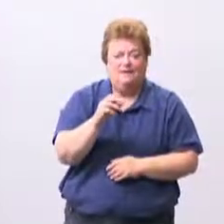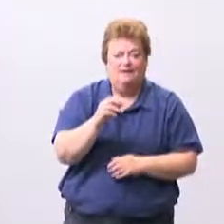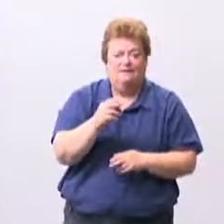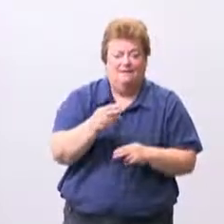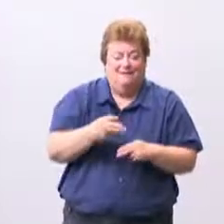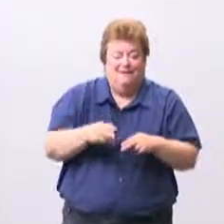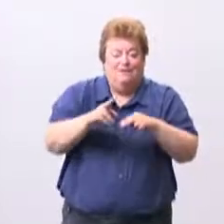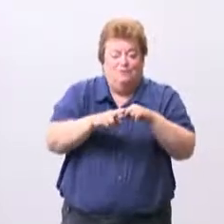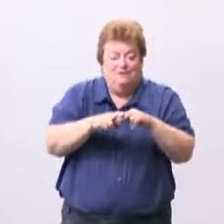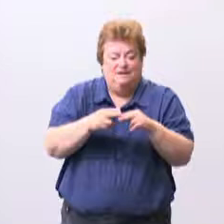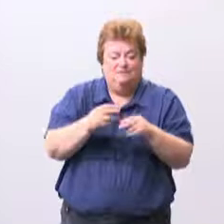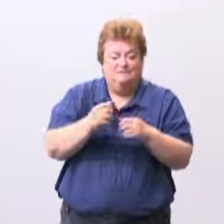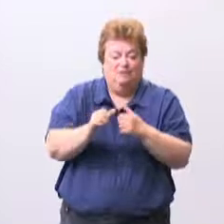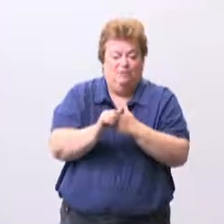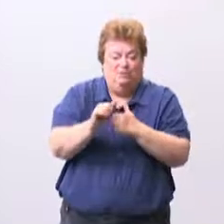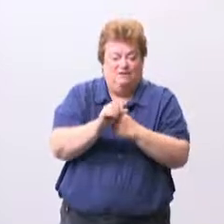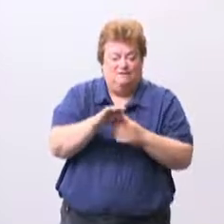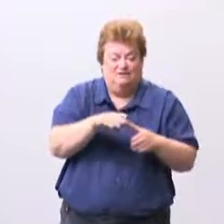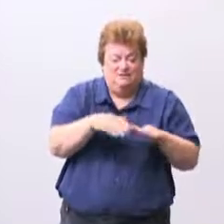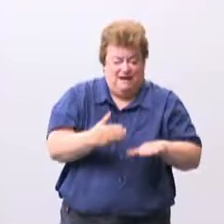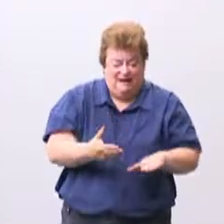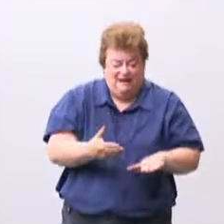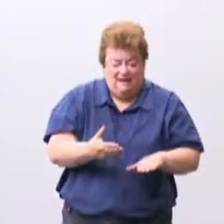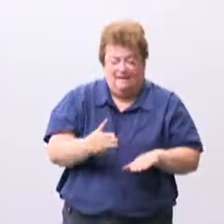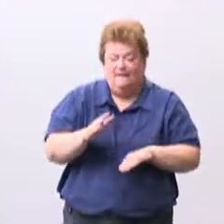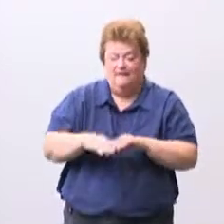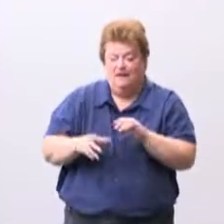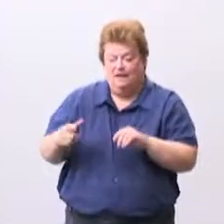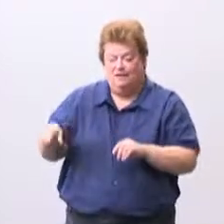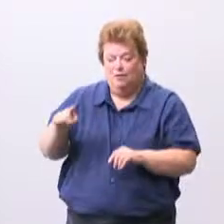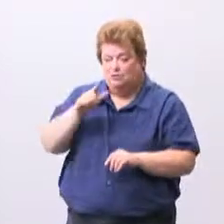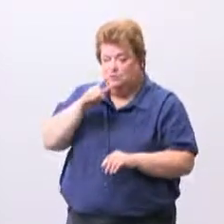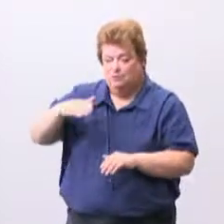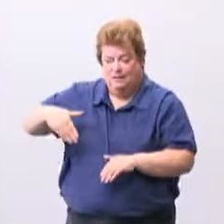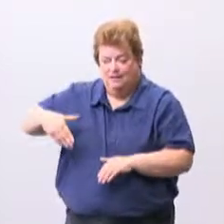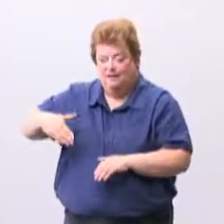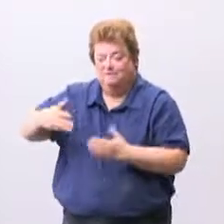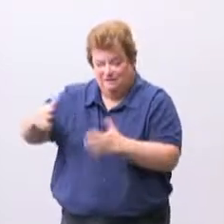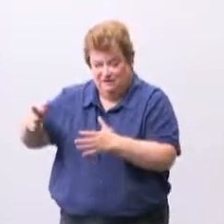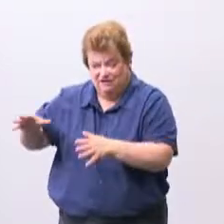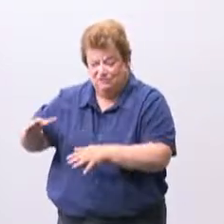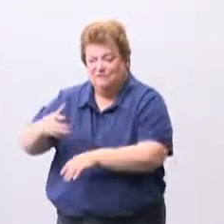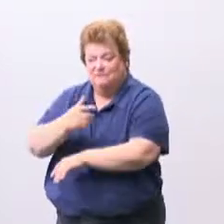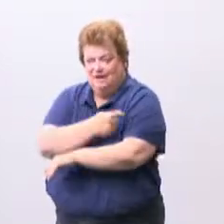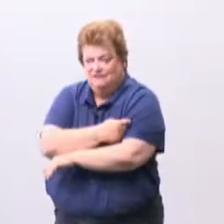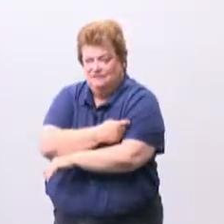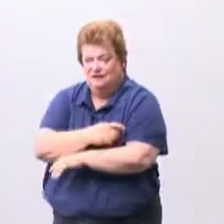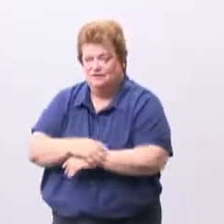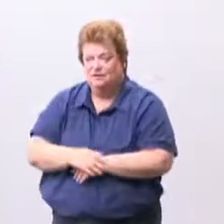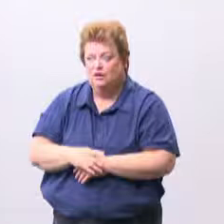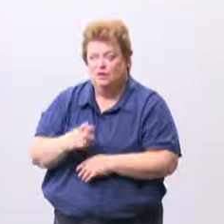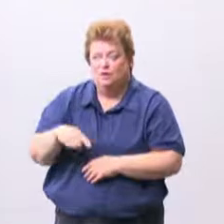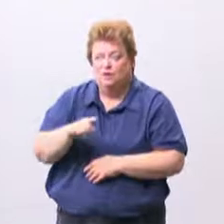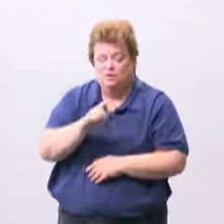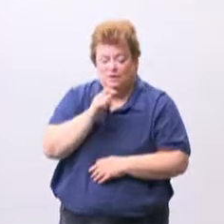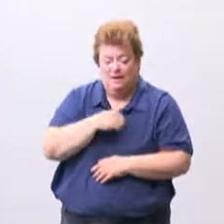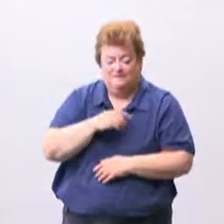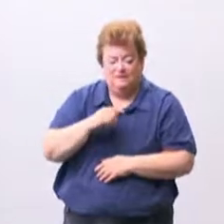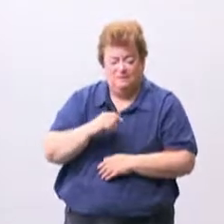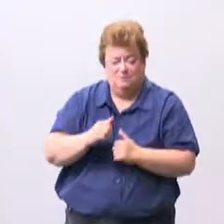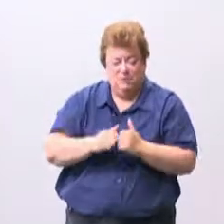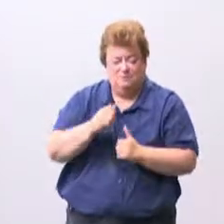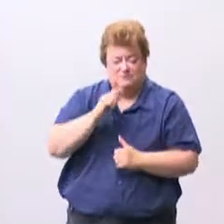from COVID-19 than those who were vaccinated. Clearly, those who are experiencing some of the most